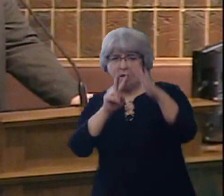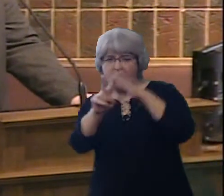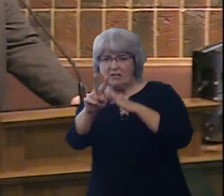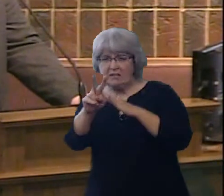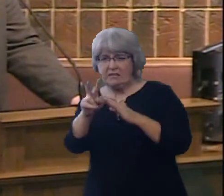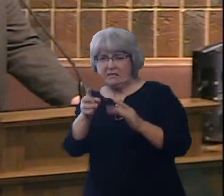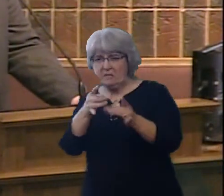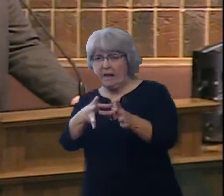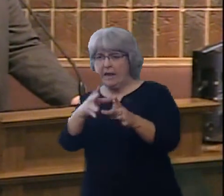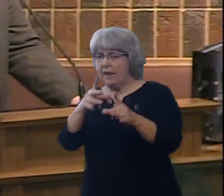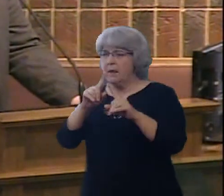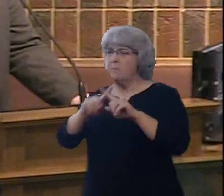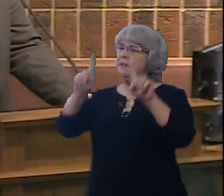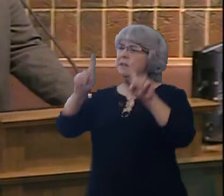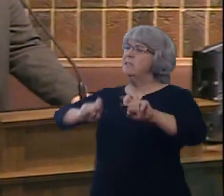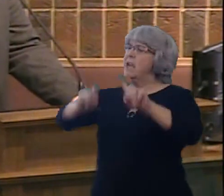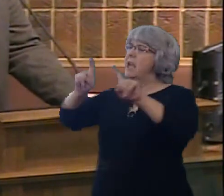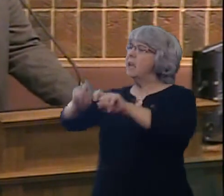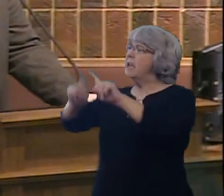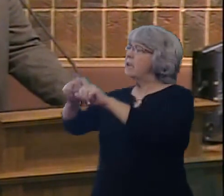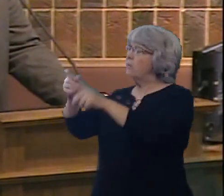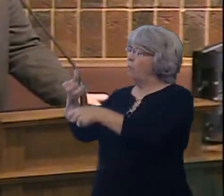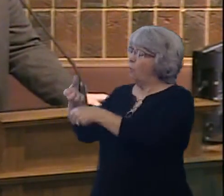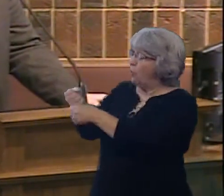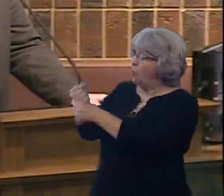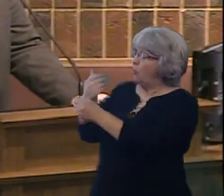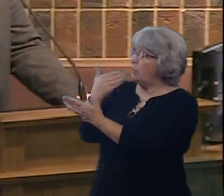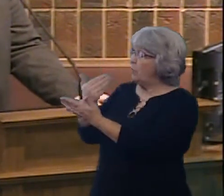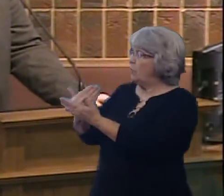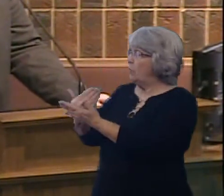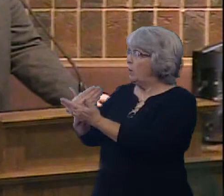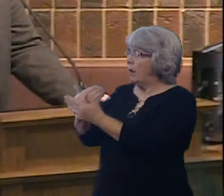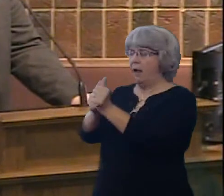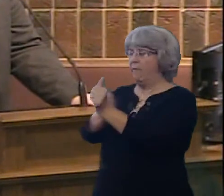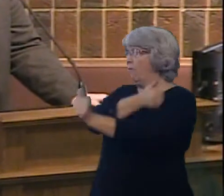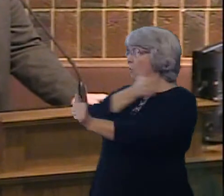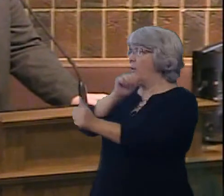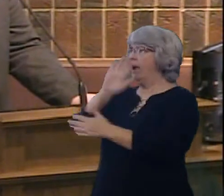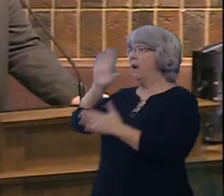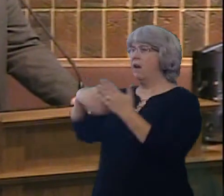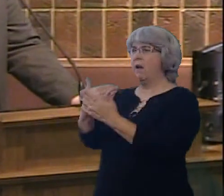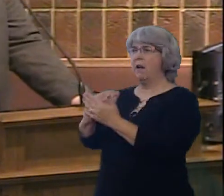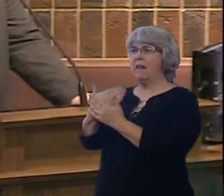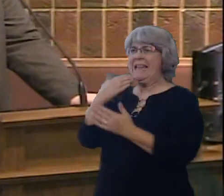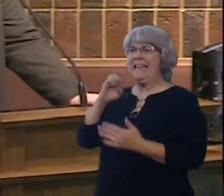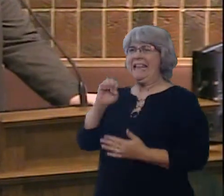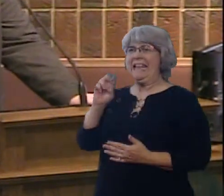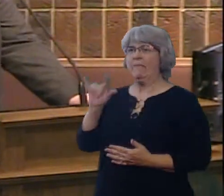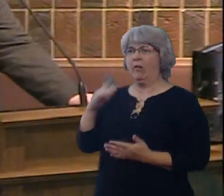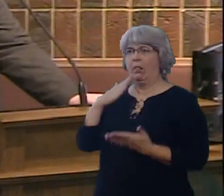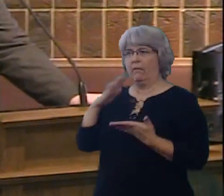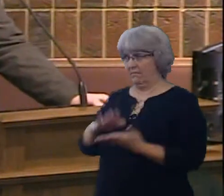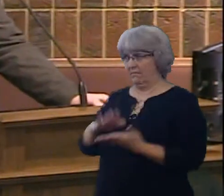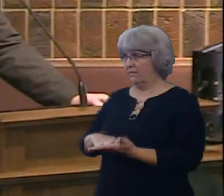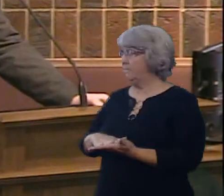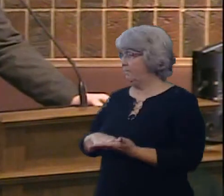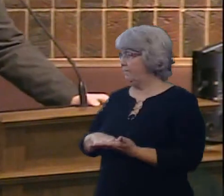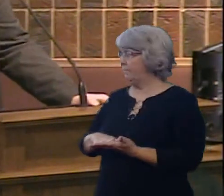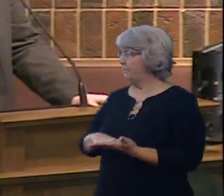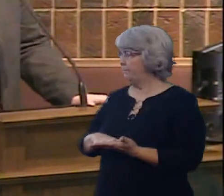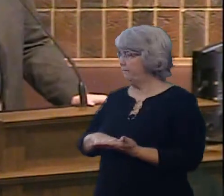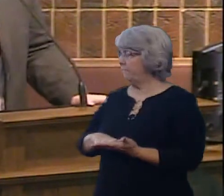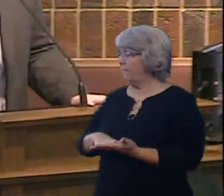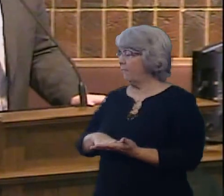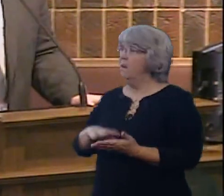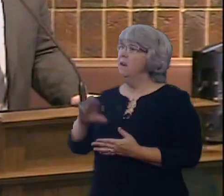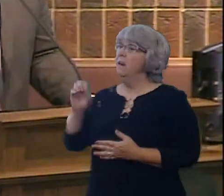Hold fast to what is good. Abstain from every form of evil. So what we said last time was